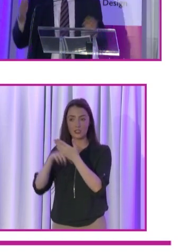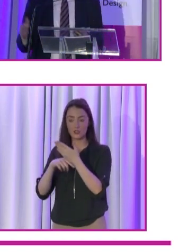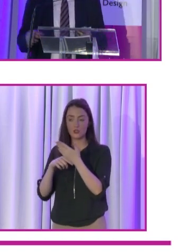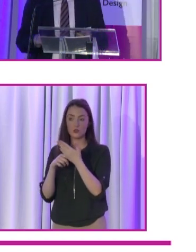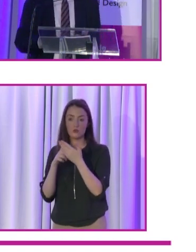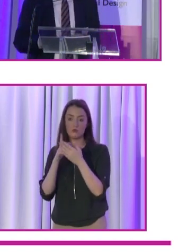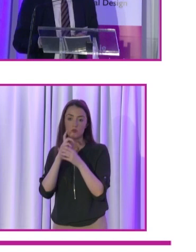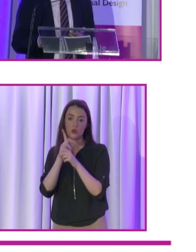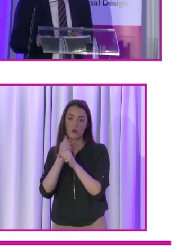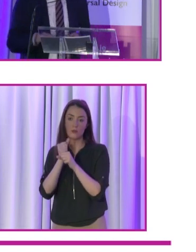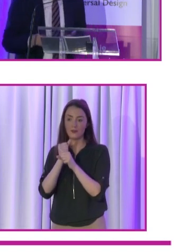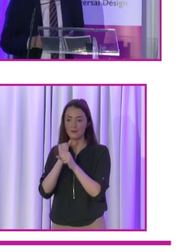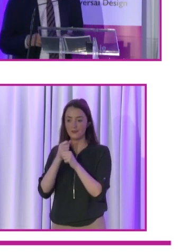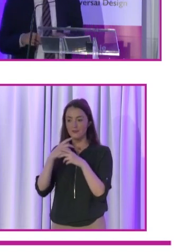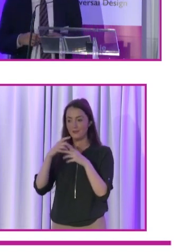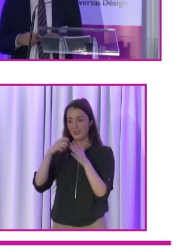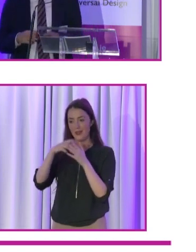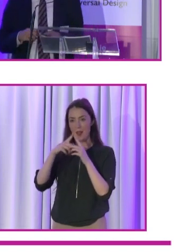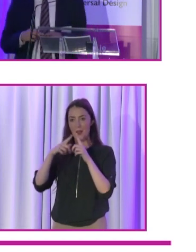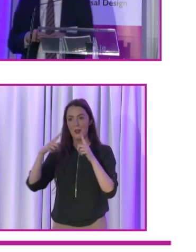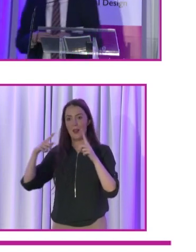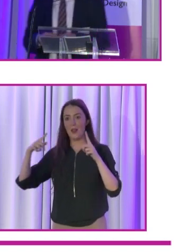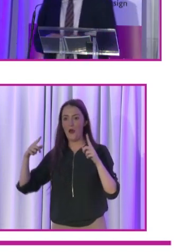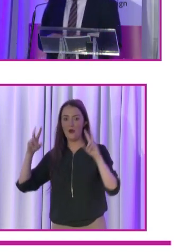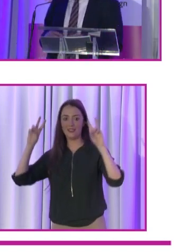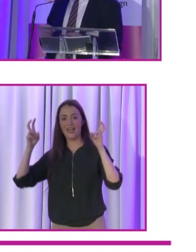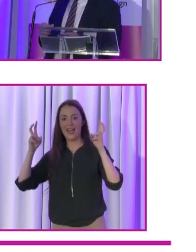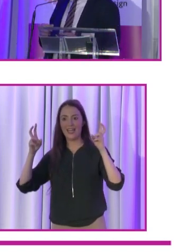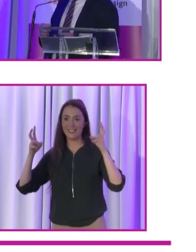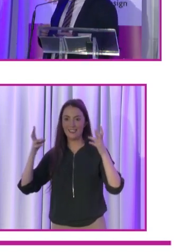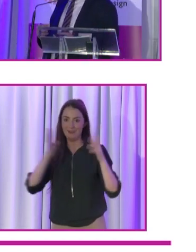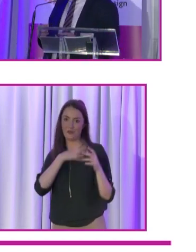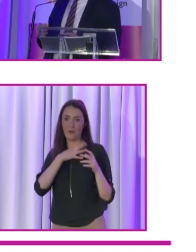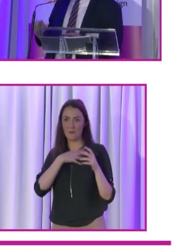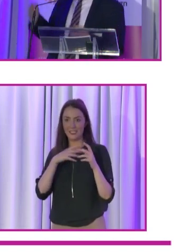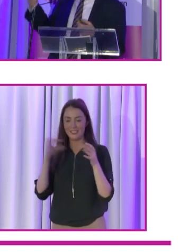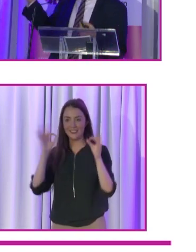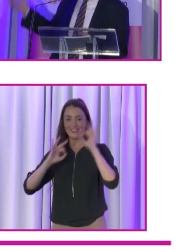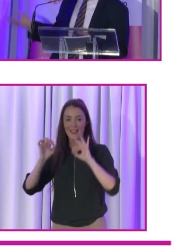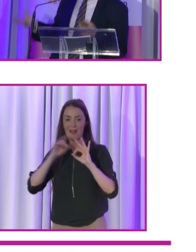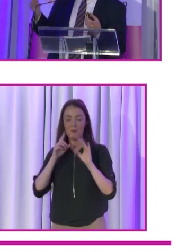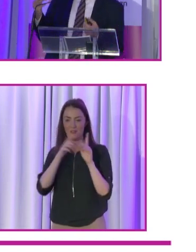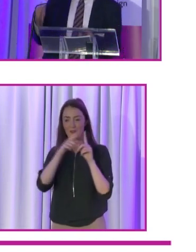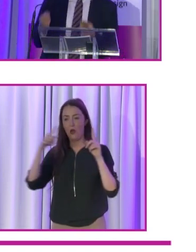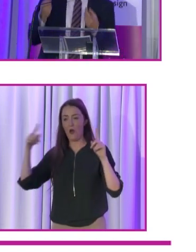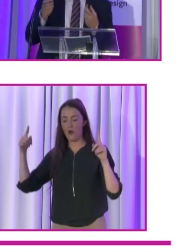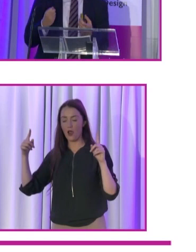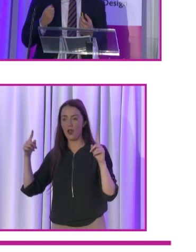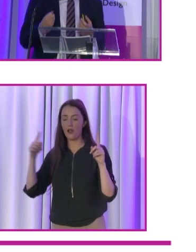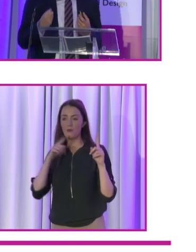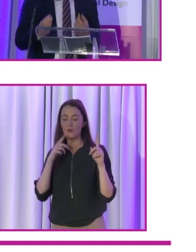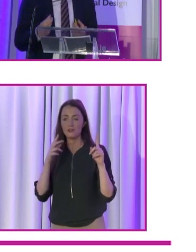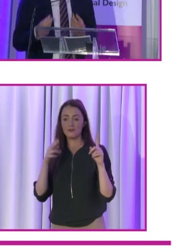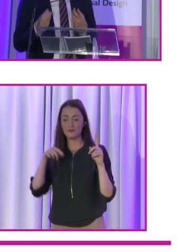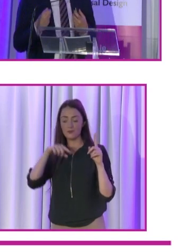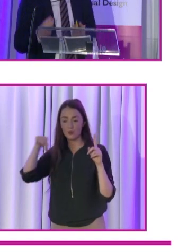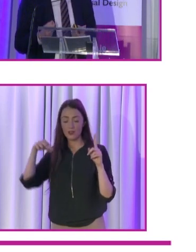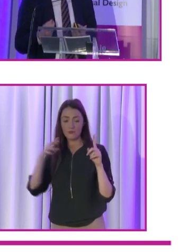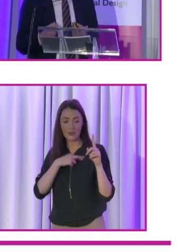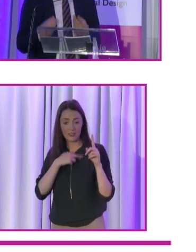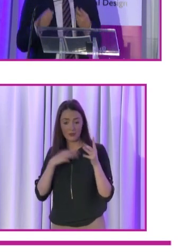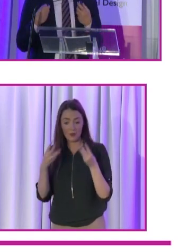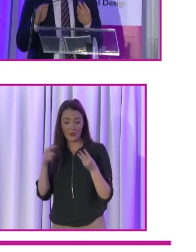convoluted kind of long title, very commission style. So we really want this guide to